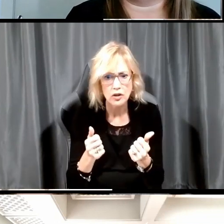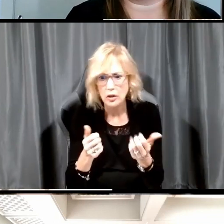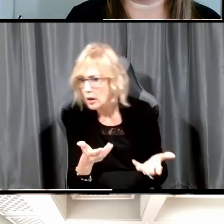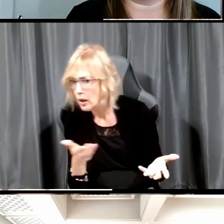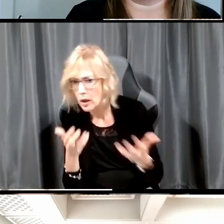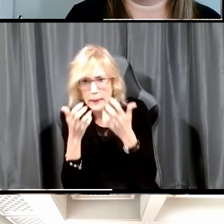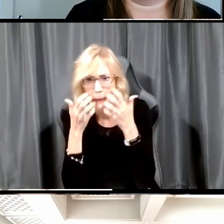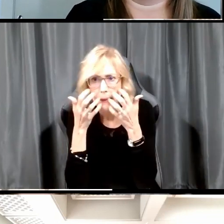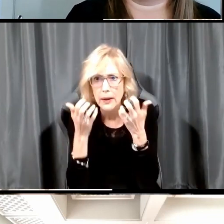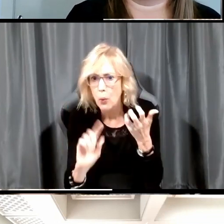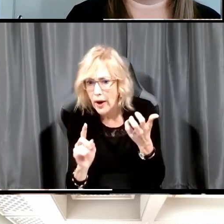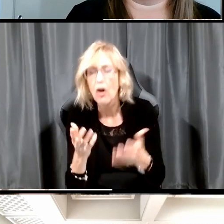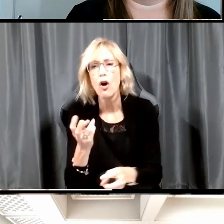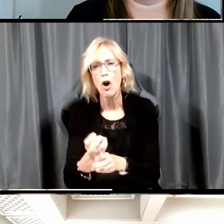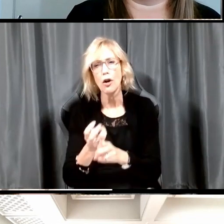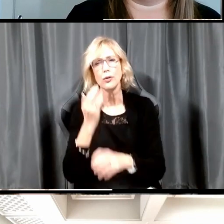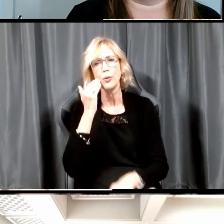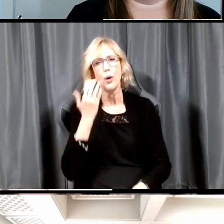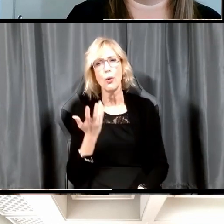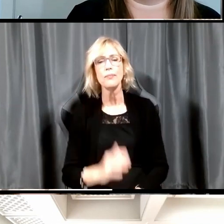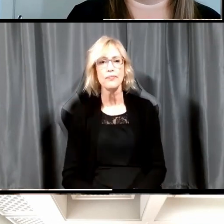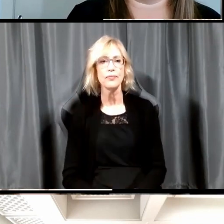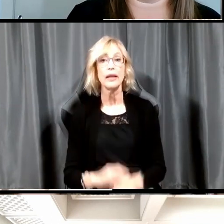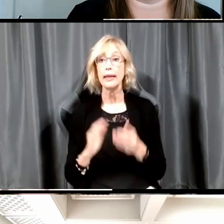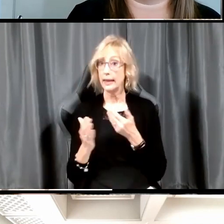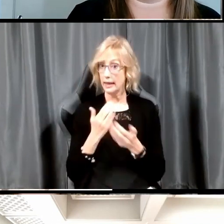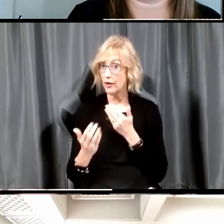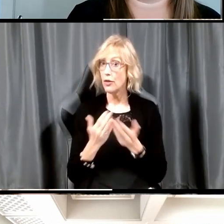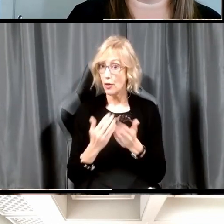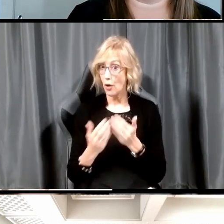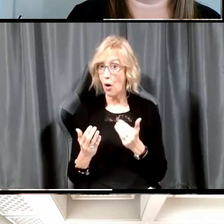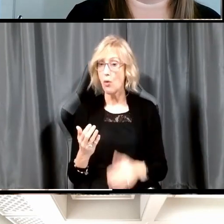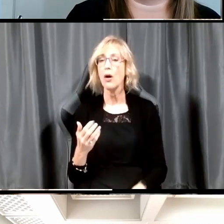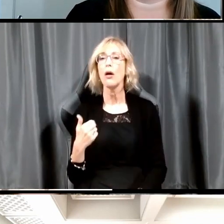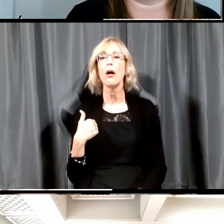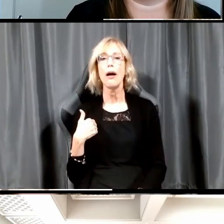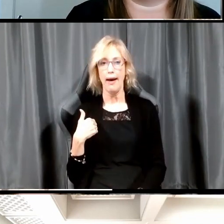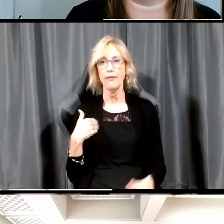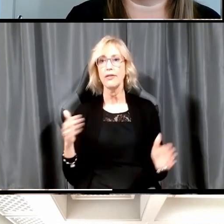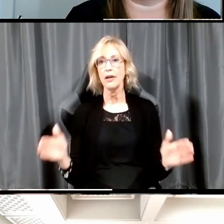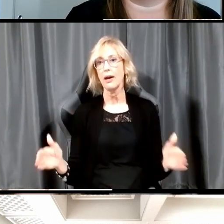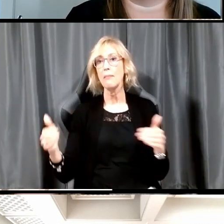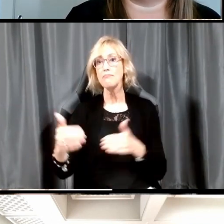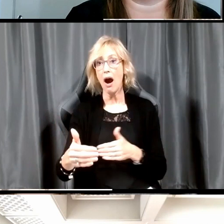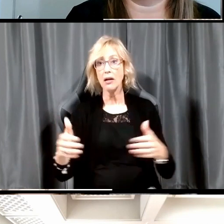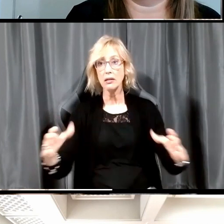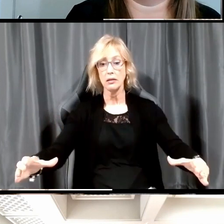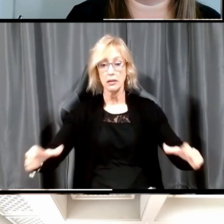that box. And so even though they bring the object, or the box, I should say, close